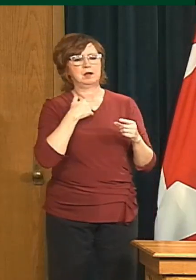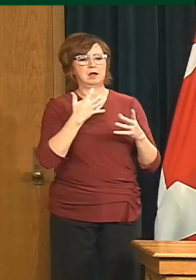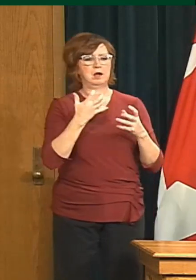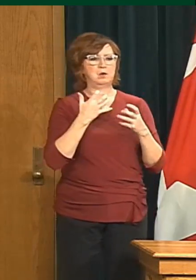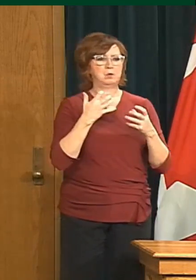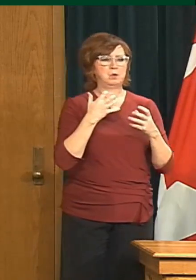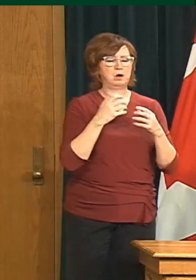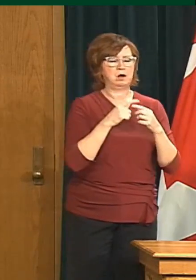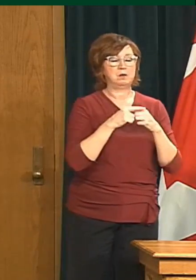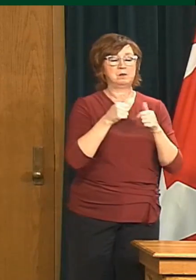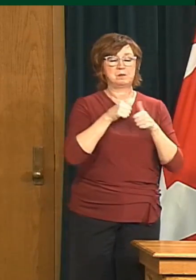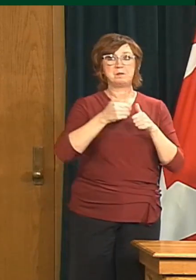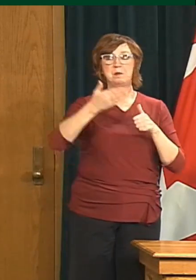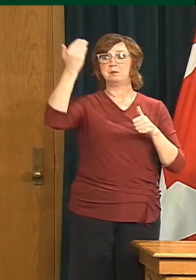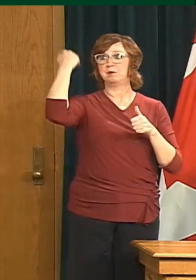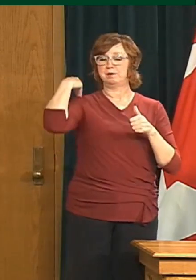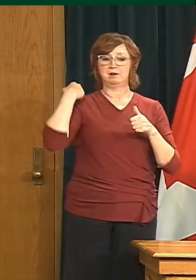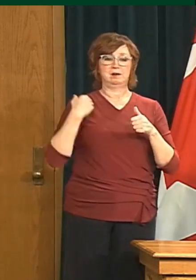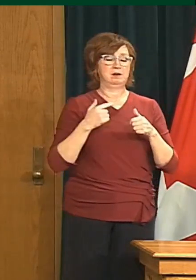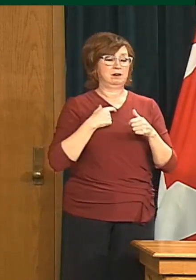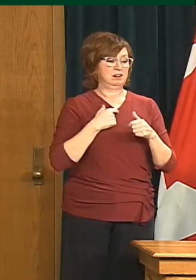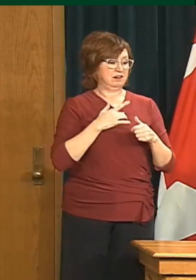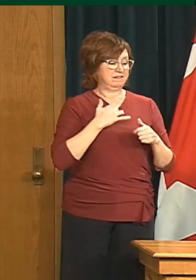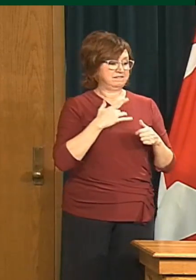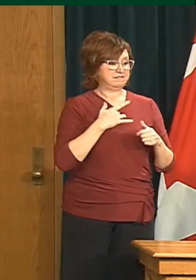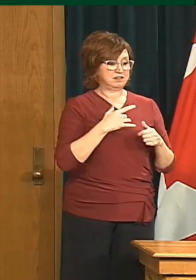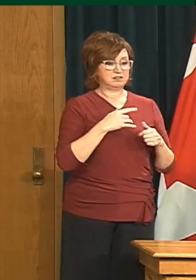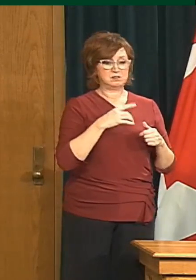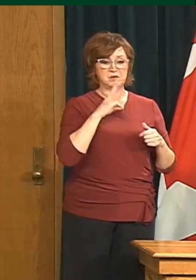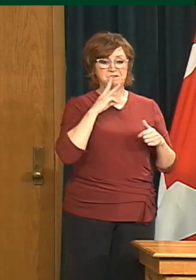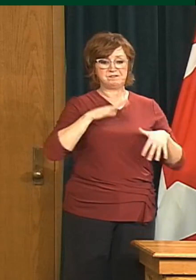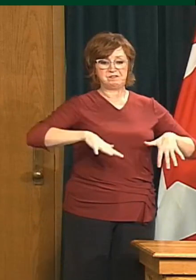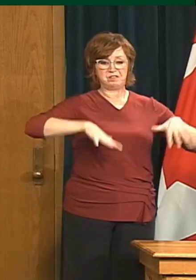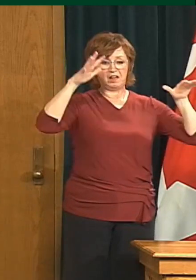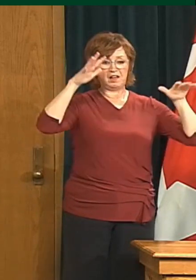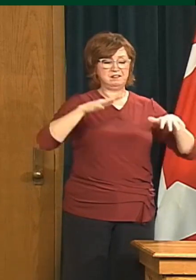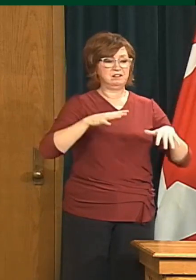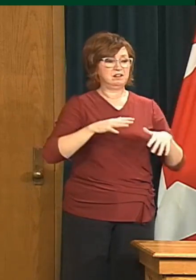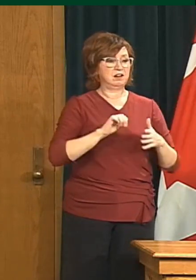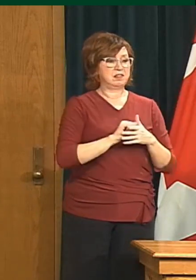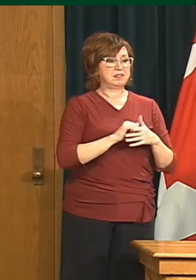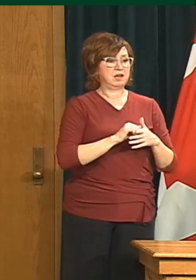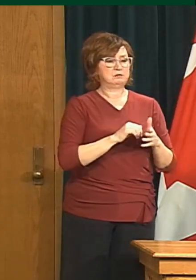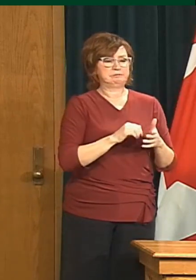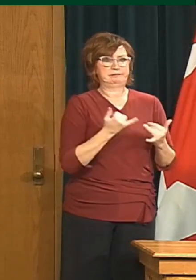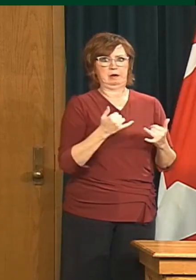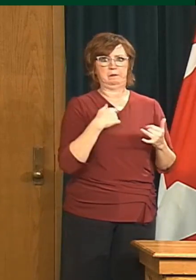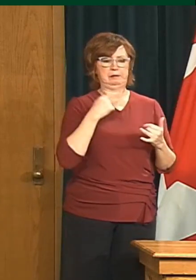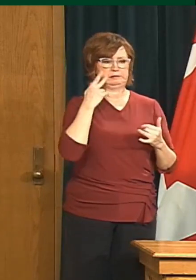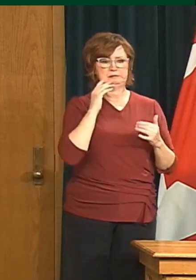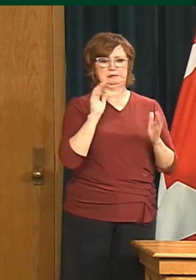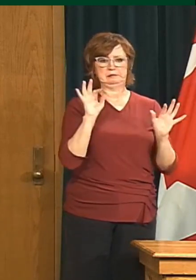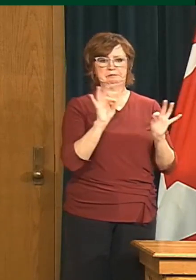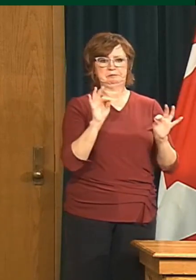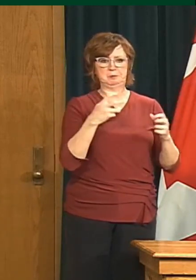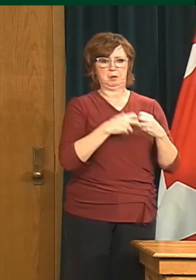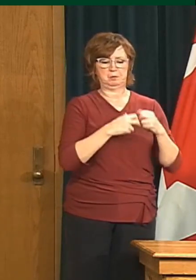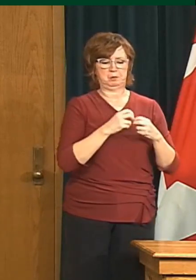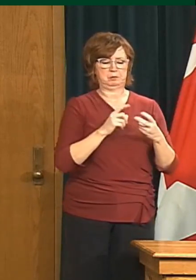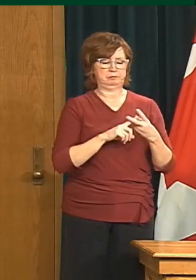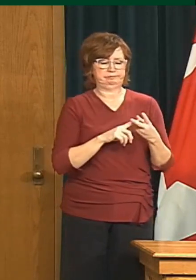crop failure and a flood. And no, at this point in time, we are not having those discussions of the next